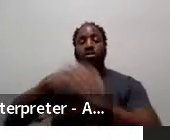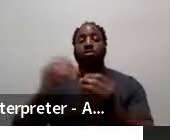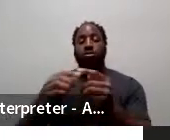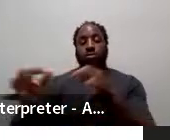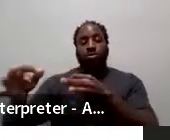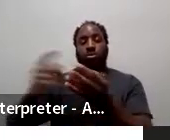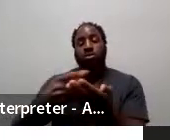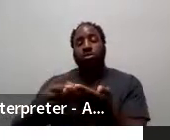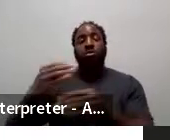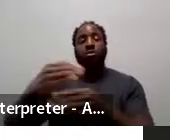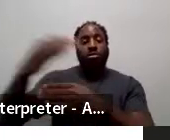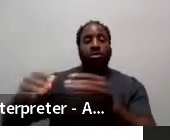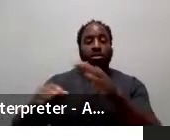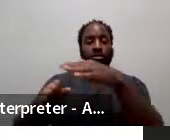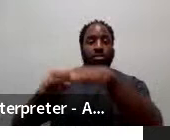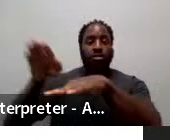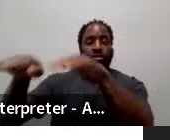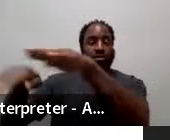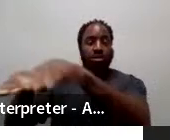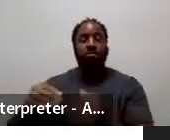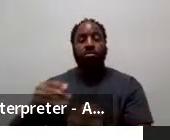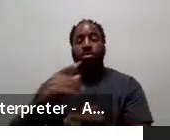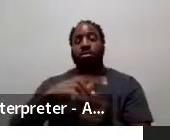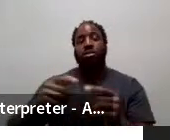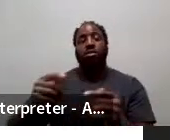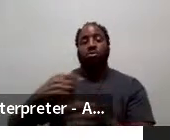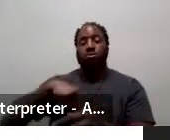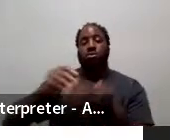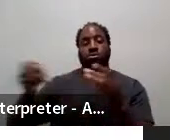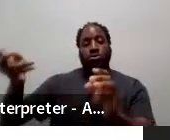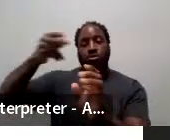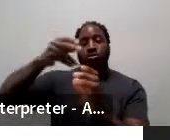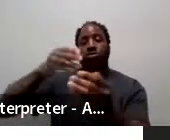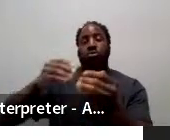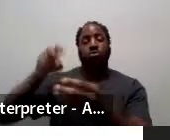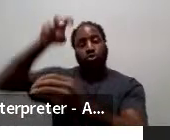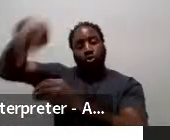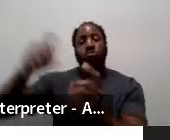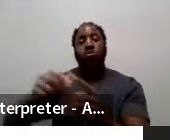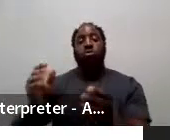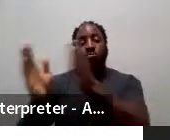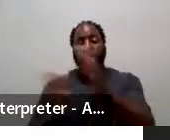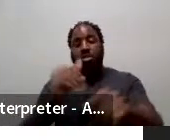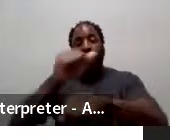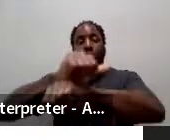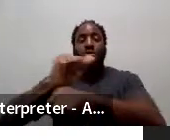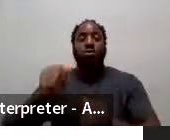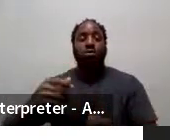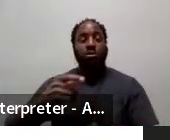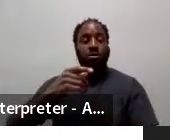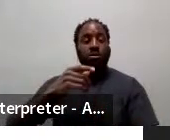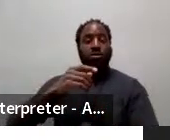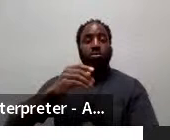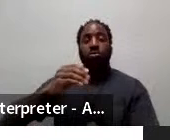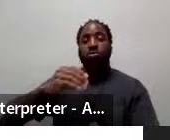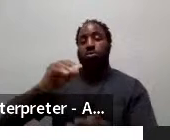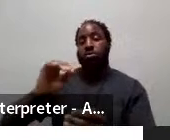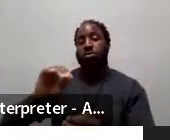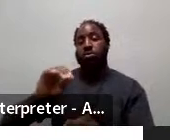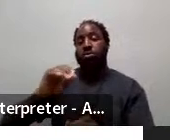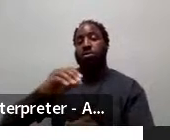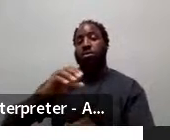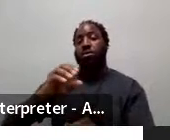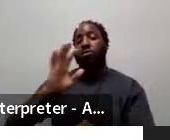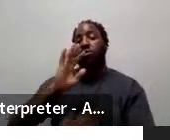jump into the planning work. We've been doing this work for 4.5 years now with you and your neighbors and stakeholders in the community. We'd like to just